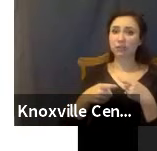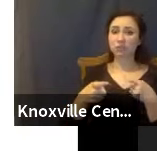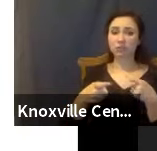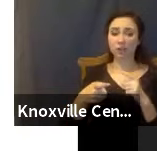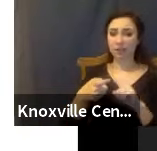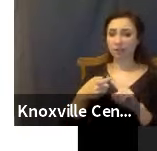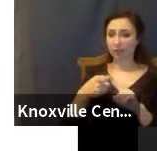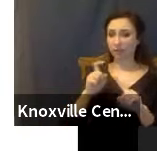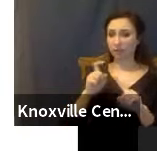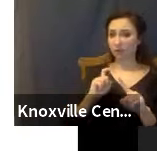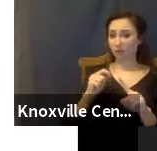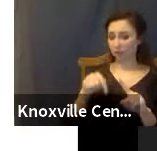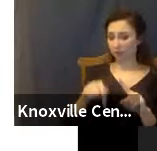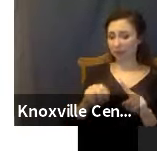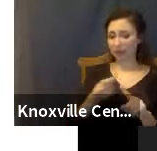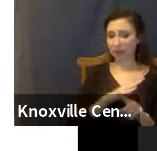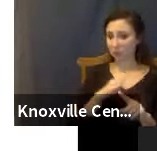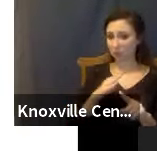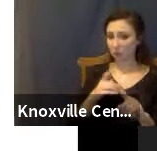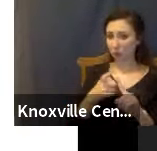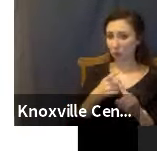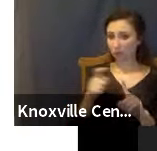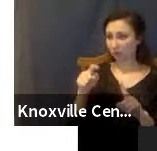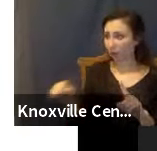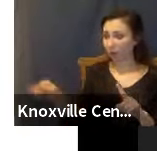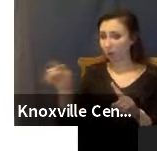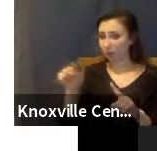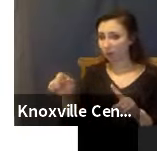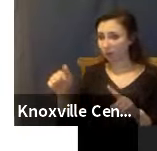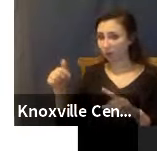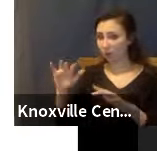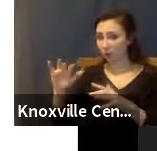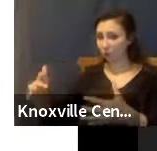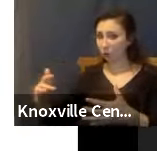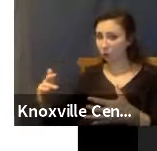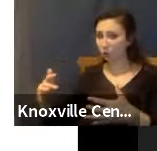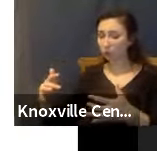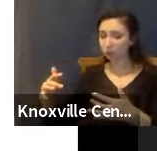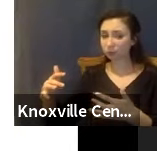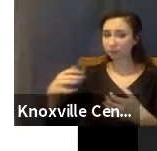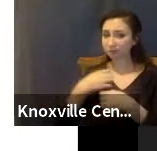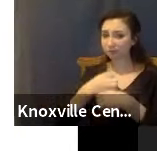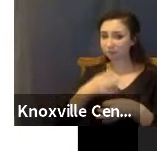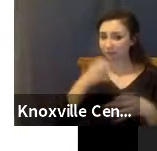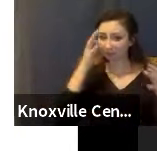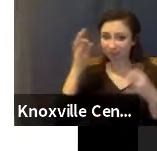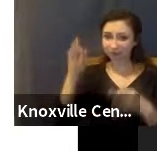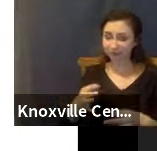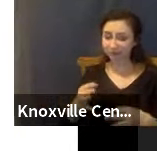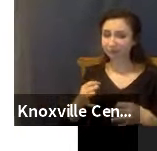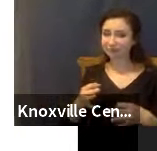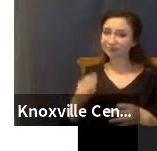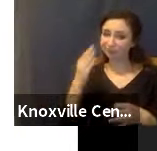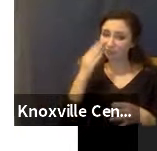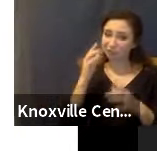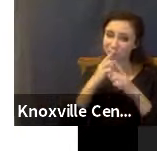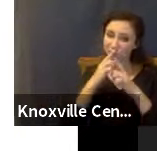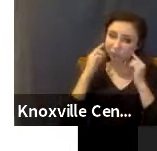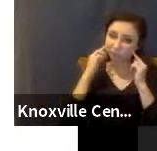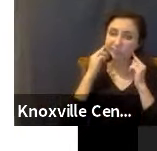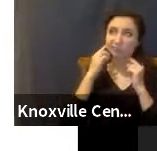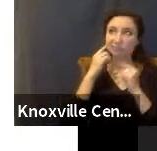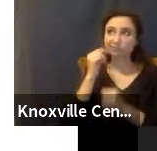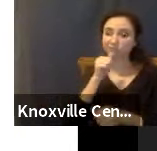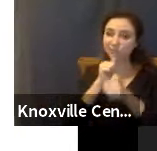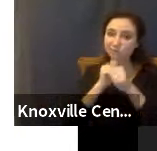from this board and from other bodies, and as cumbersome as the masks are, that's really